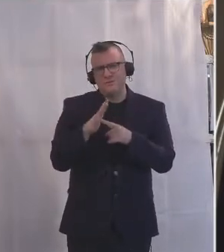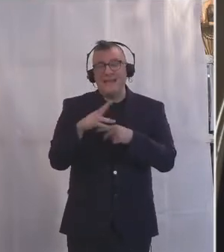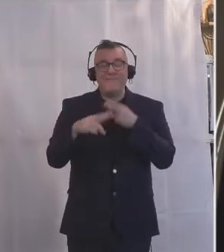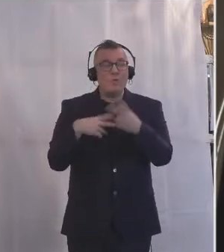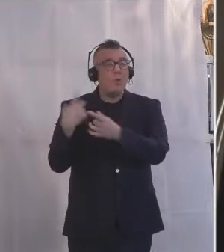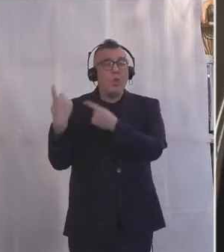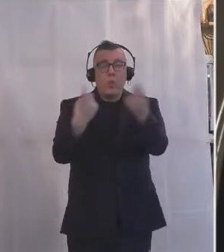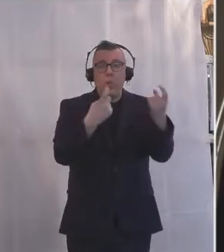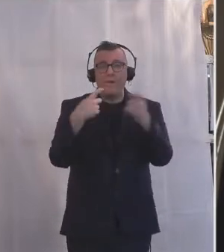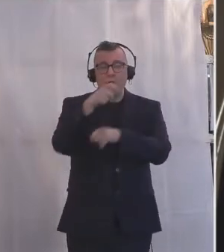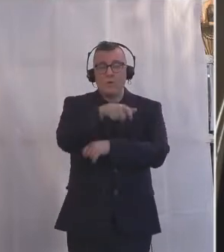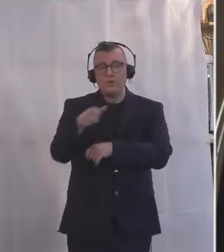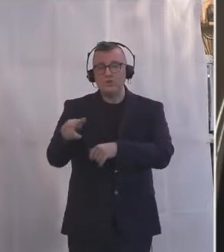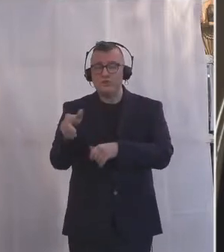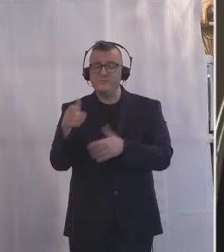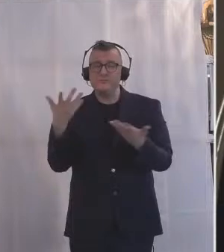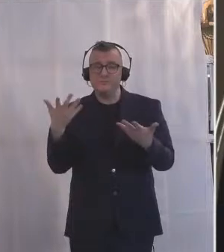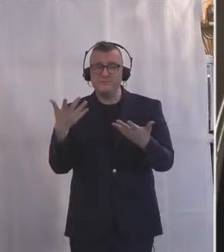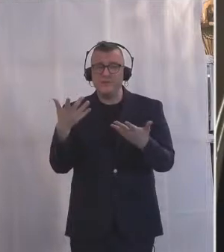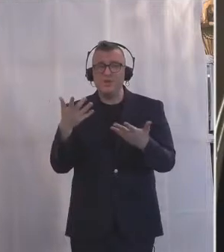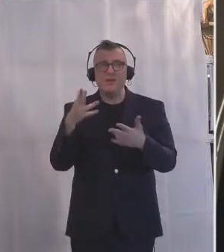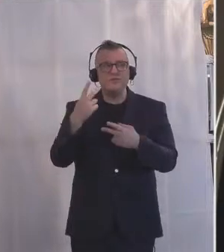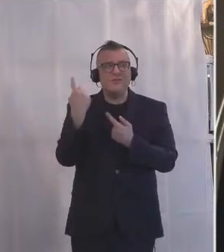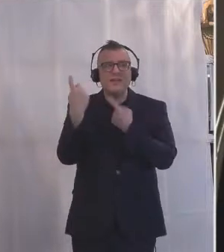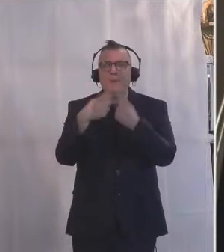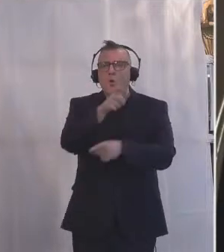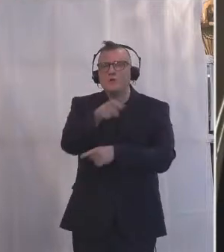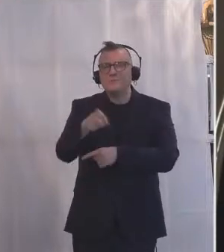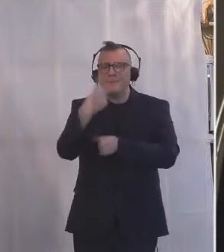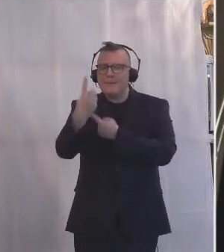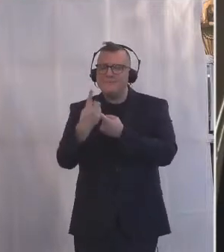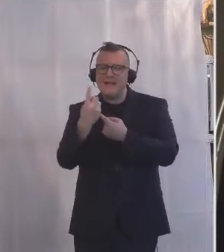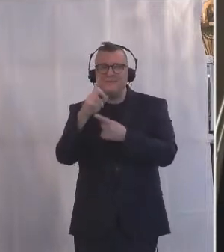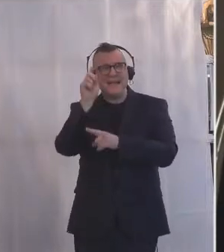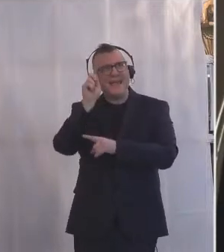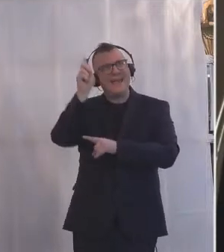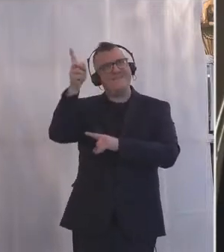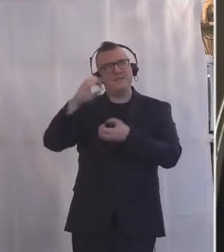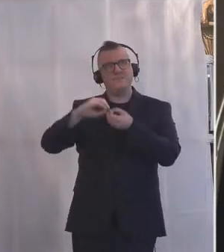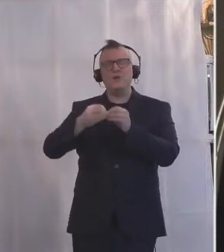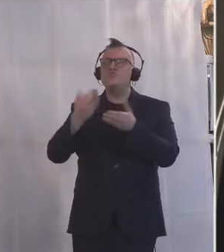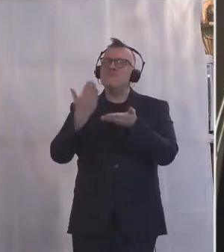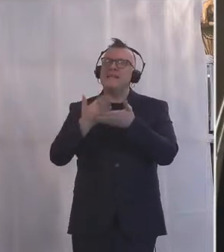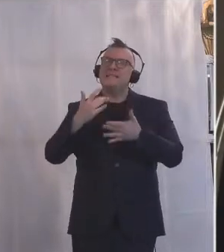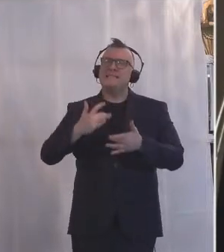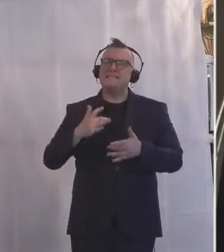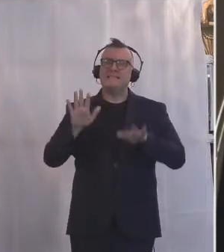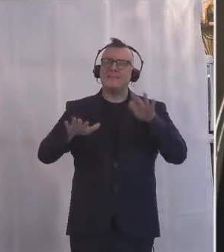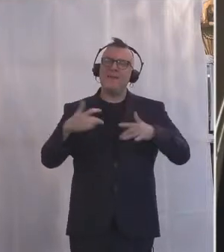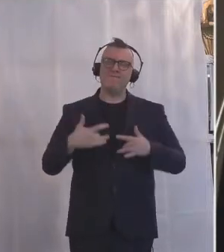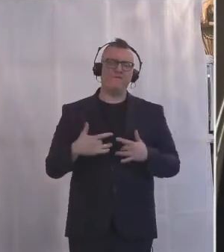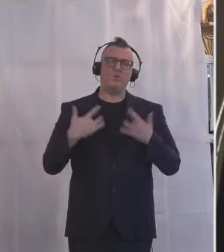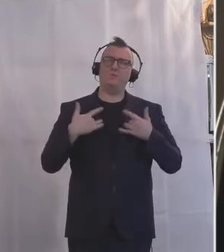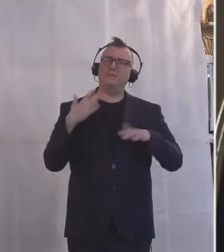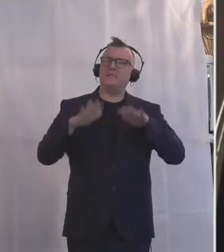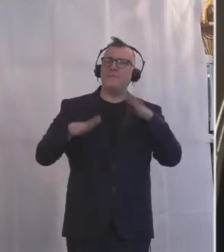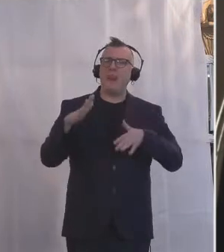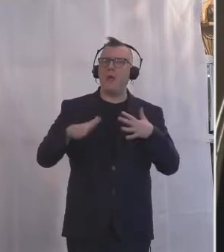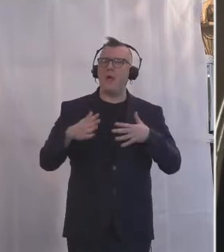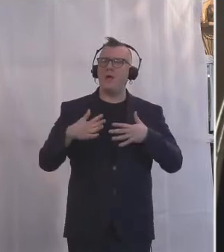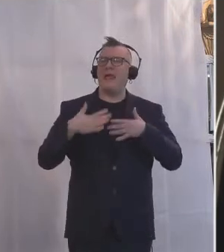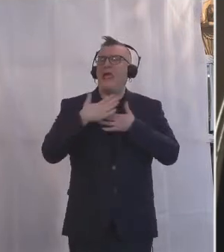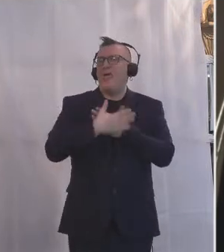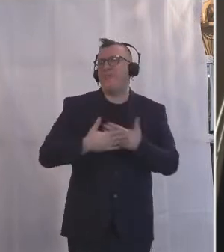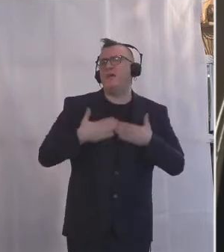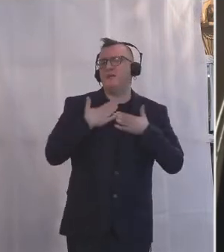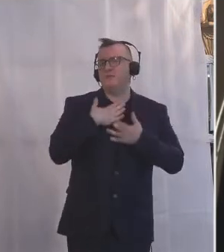customers, number one, that are innovative, that are on the same mindset with you and want to help and work with your product and get